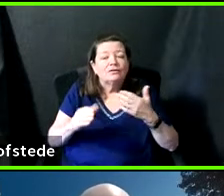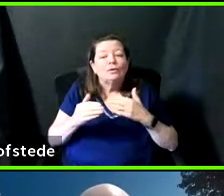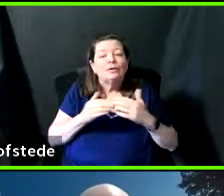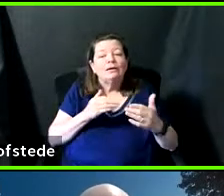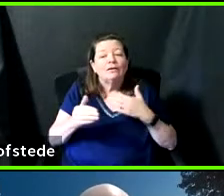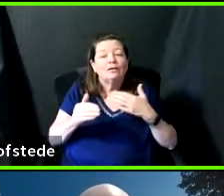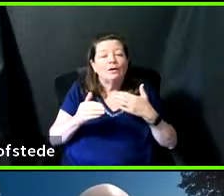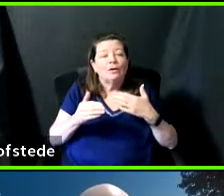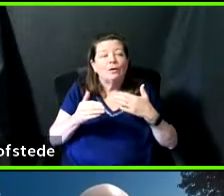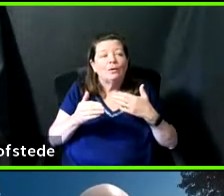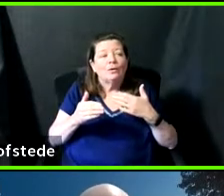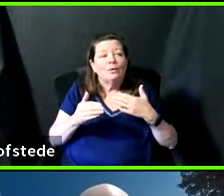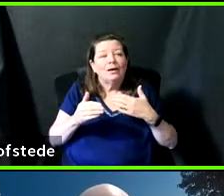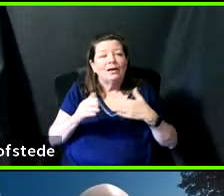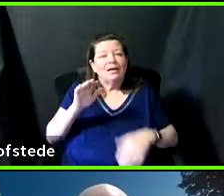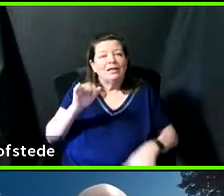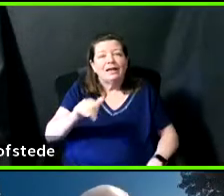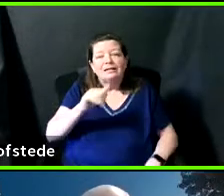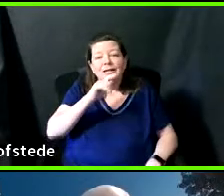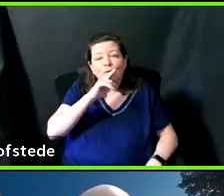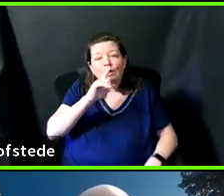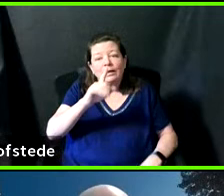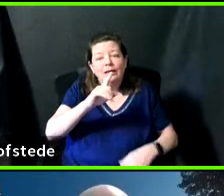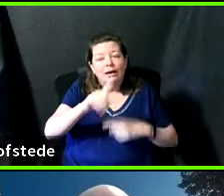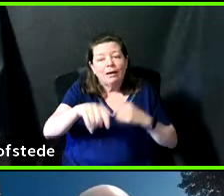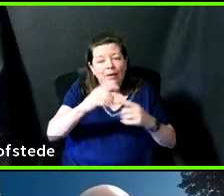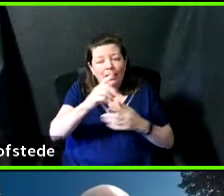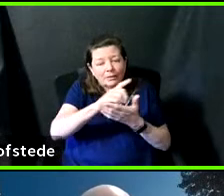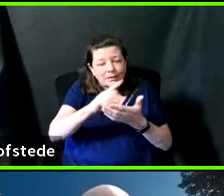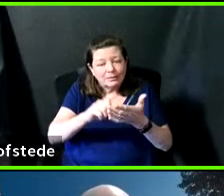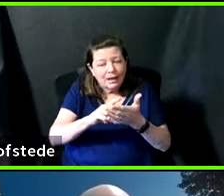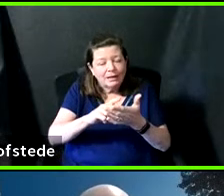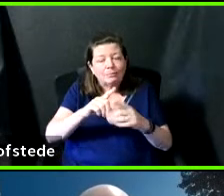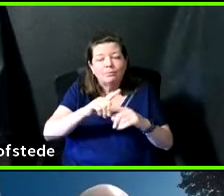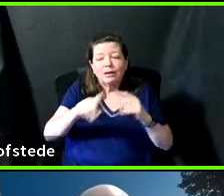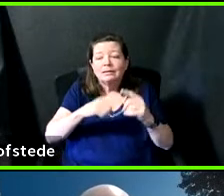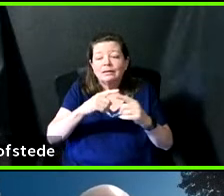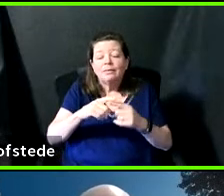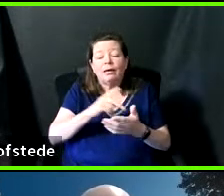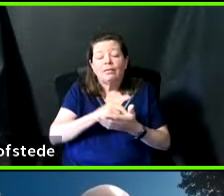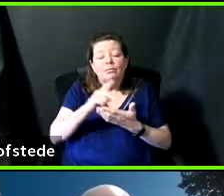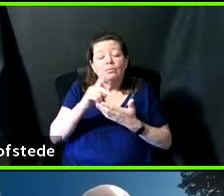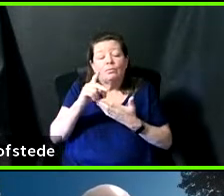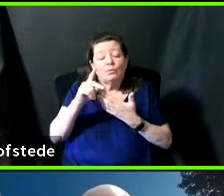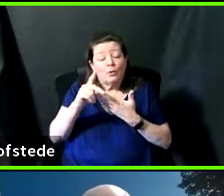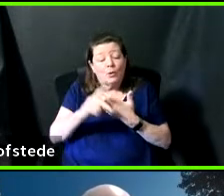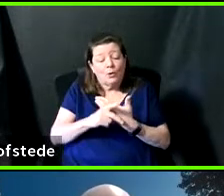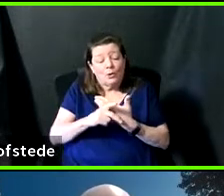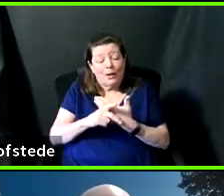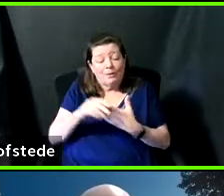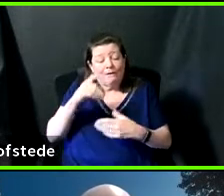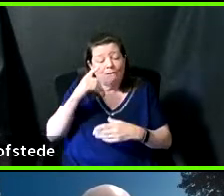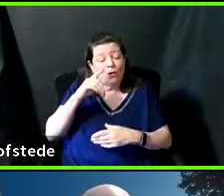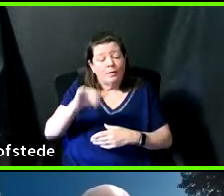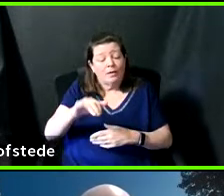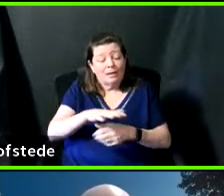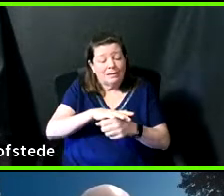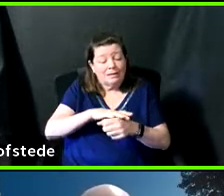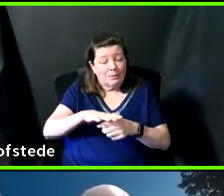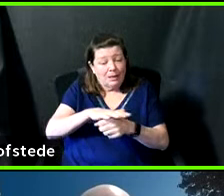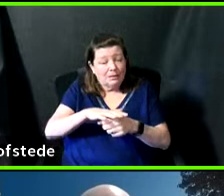been about design, it was about how the programming and the composition of the elements in that space either invited